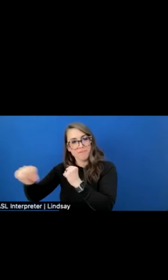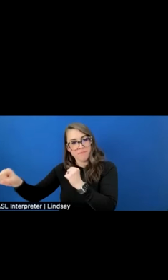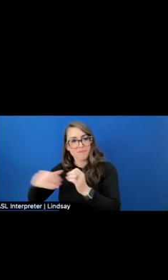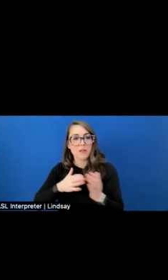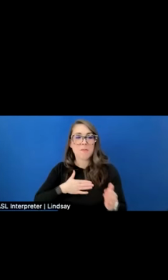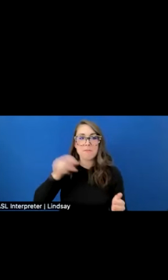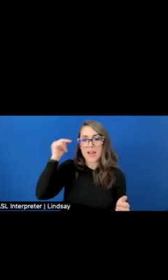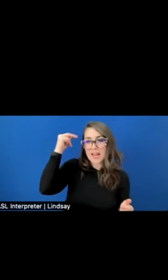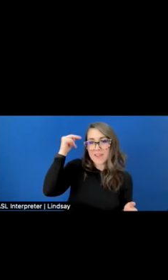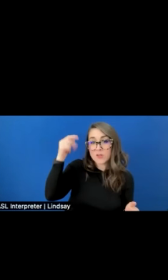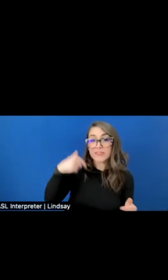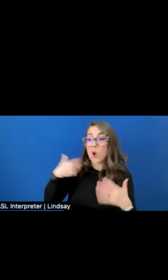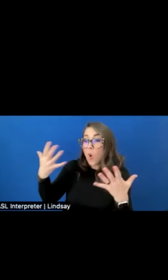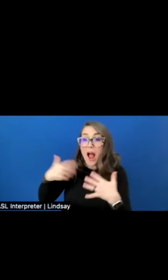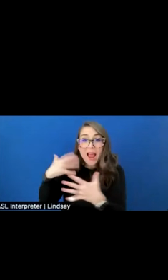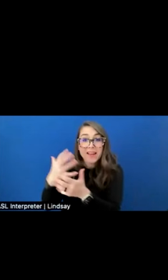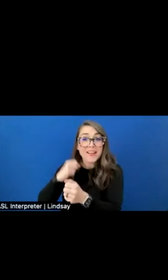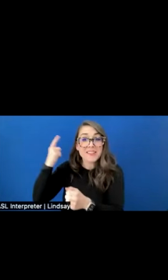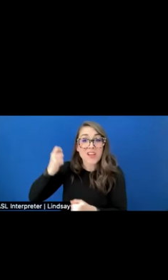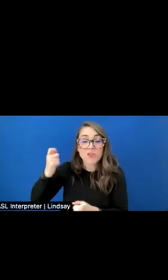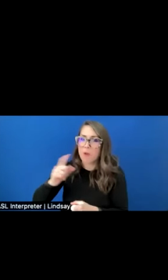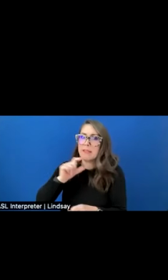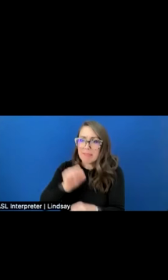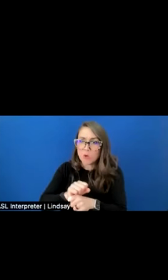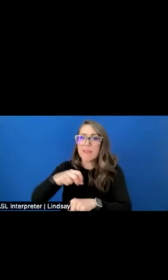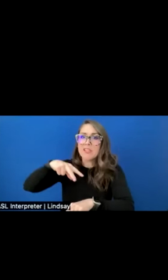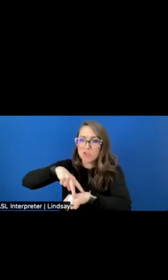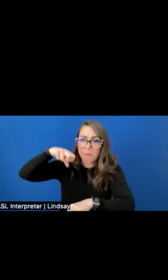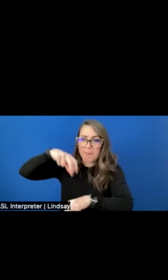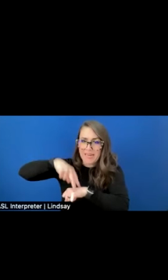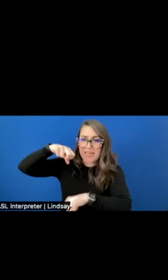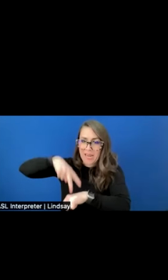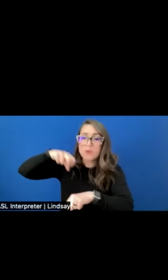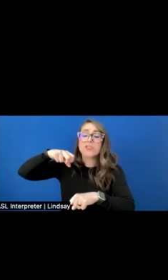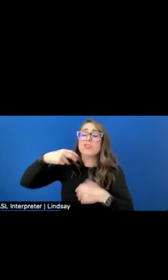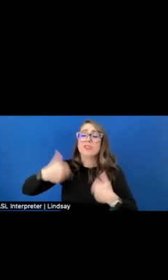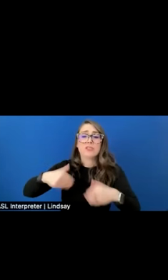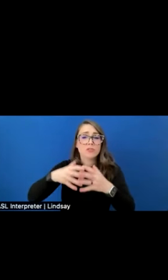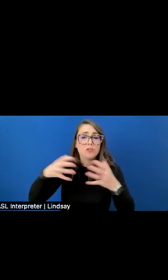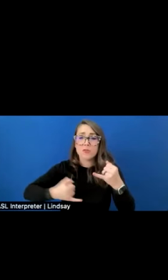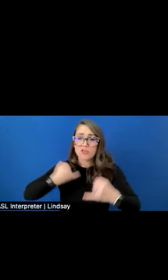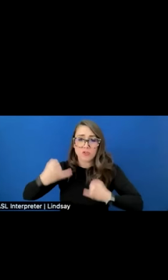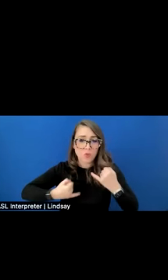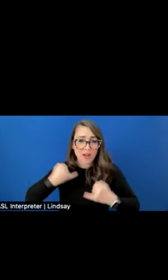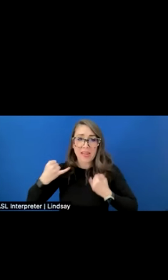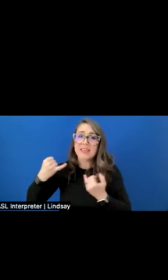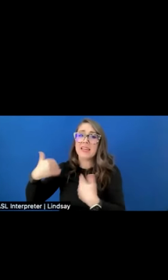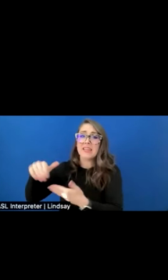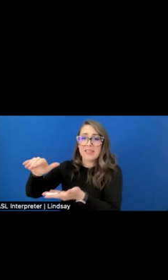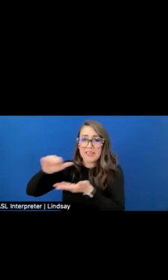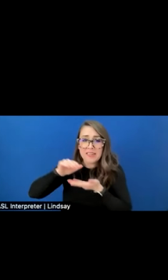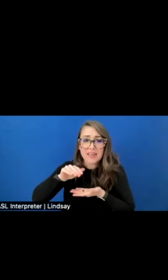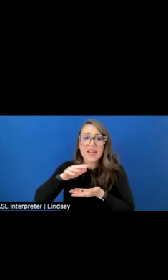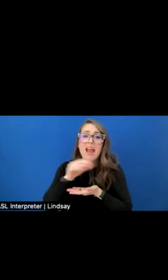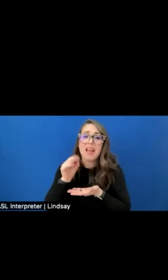passed the scholarship, and I was really jumping. I was jumping with so much joy near the tricycle station, and everybody else was like